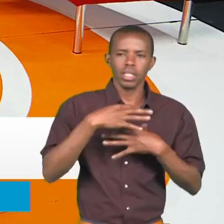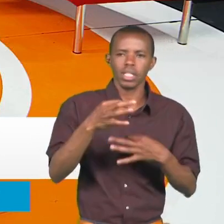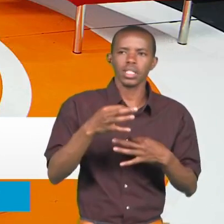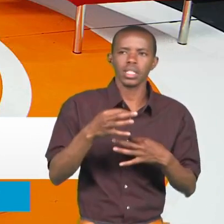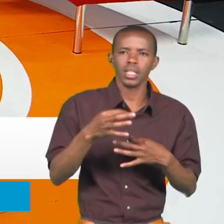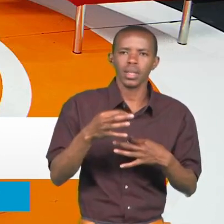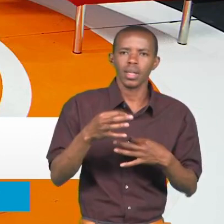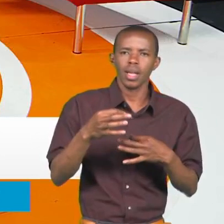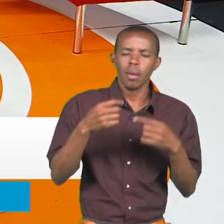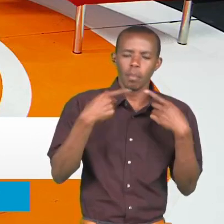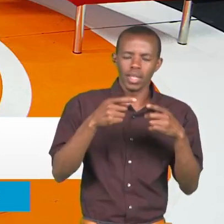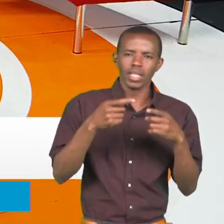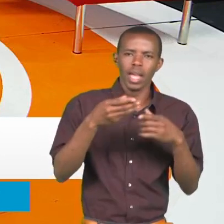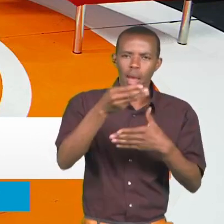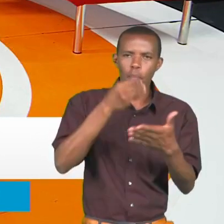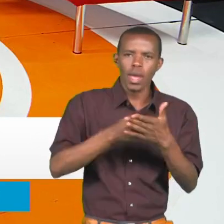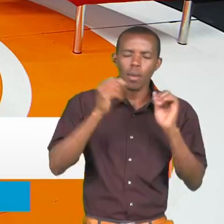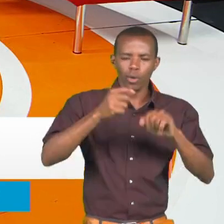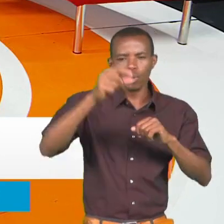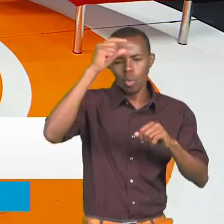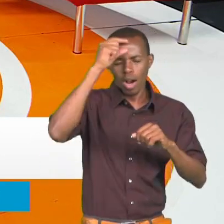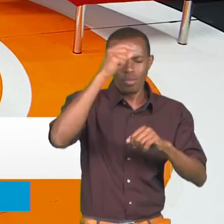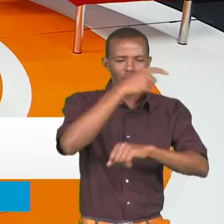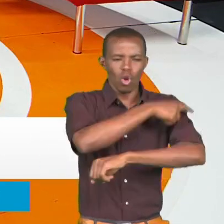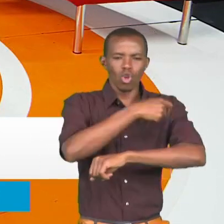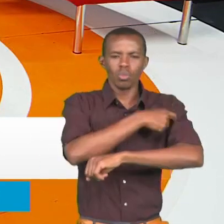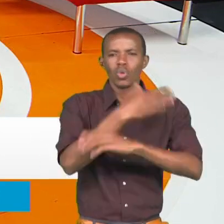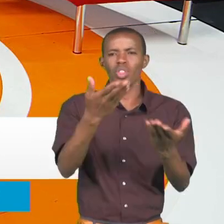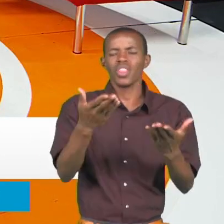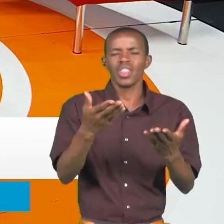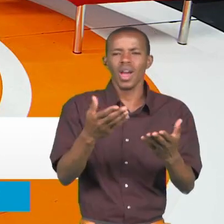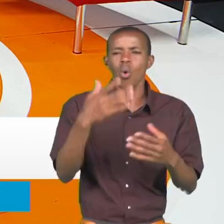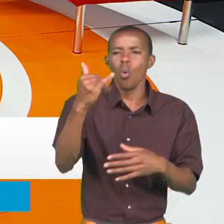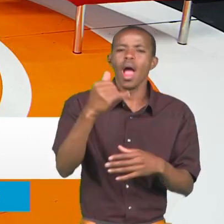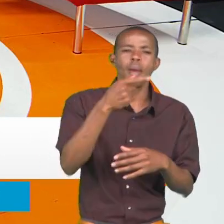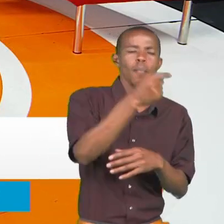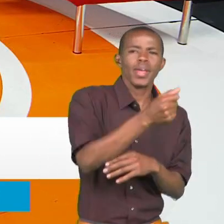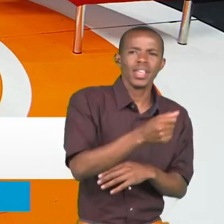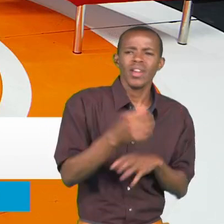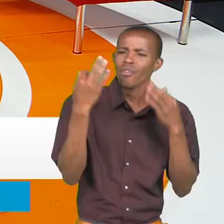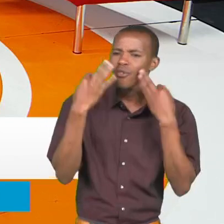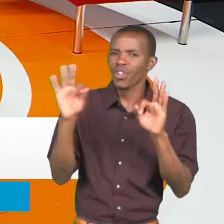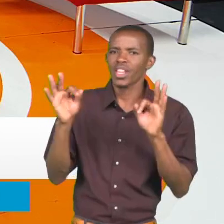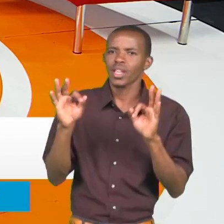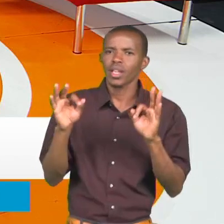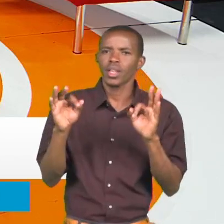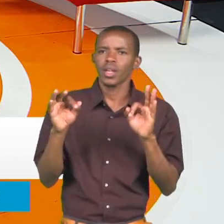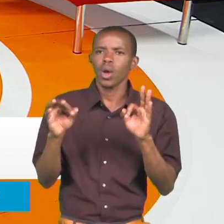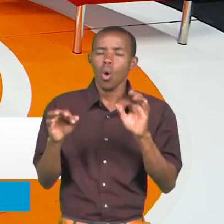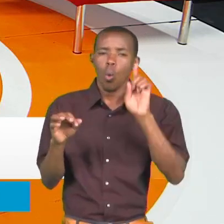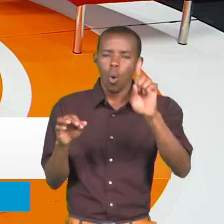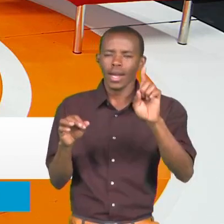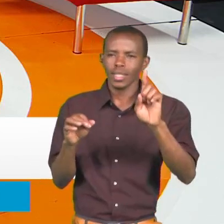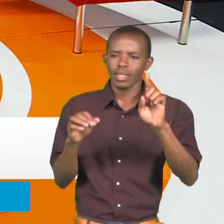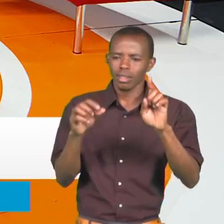Interesting. But why go and buy and you can find it in government facilities, in our facilities at LVCT Health? Dosage? For free. The dosage?